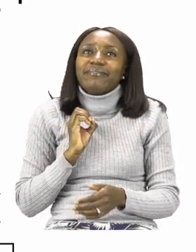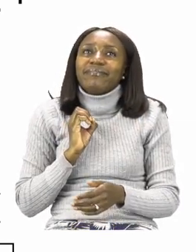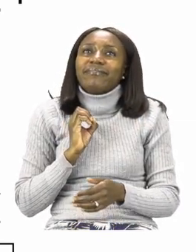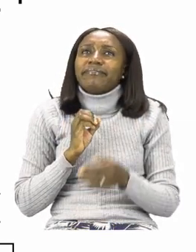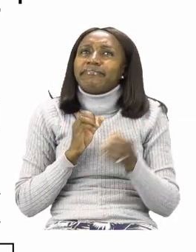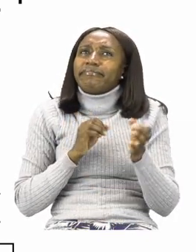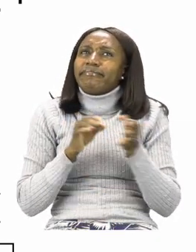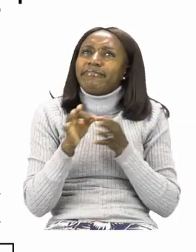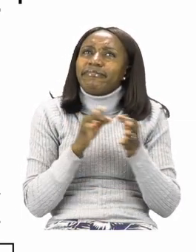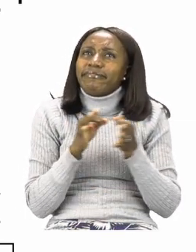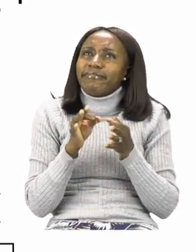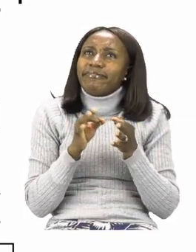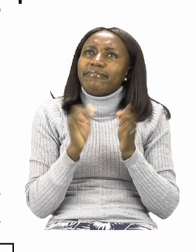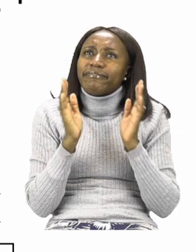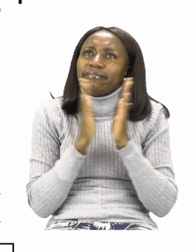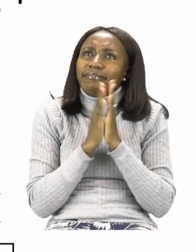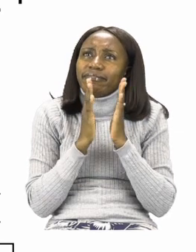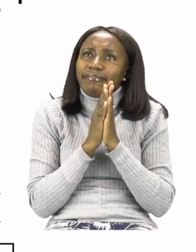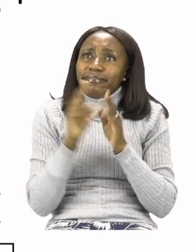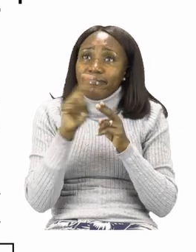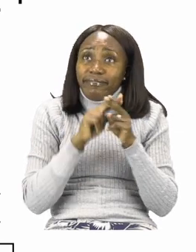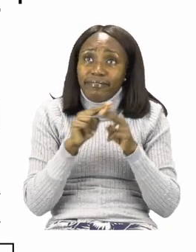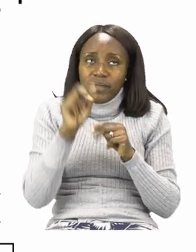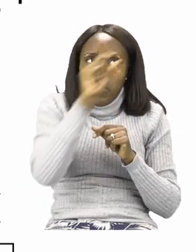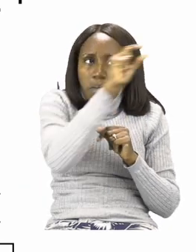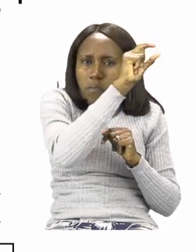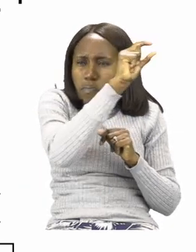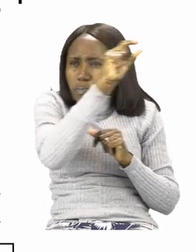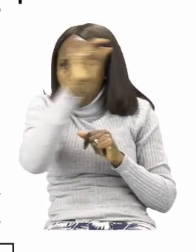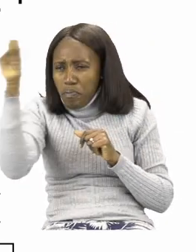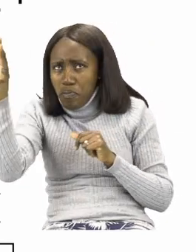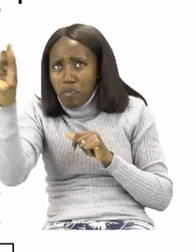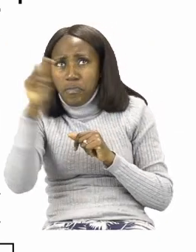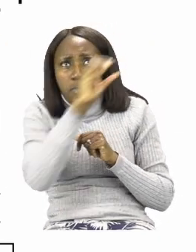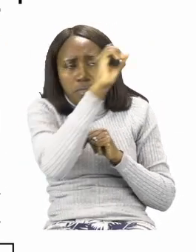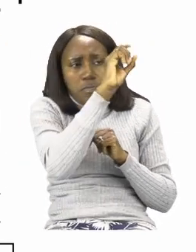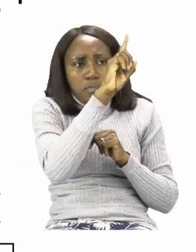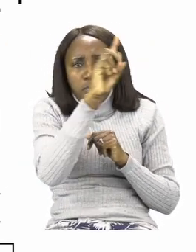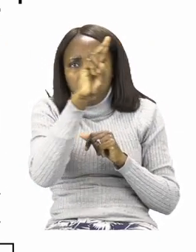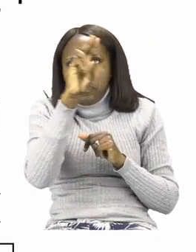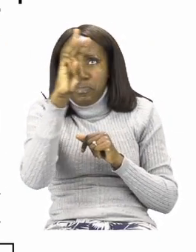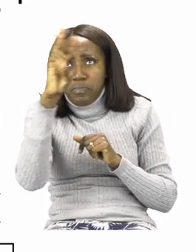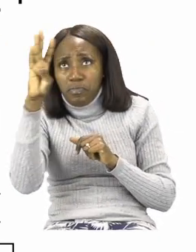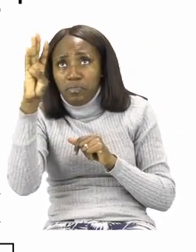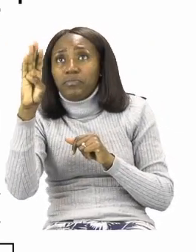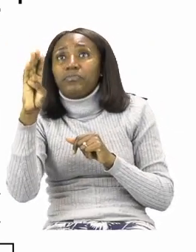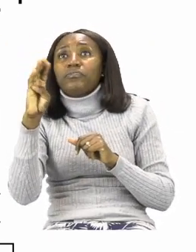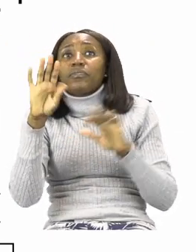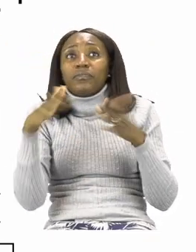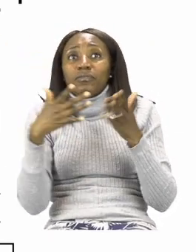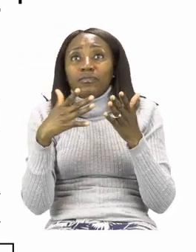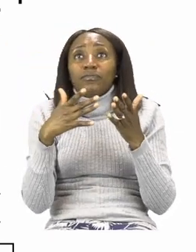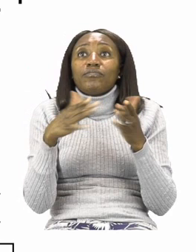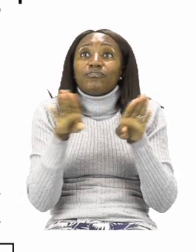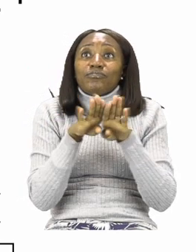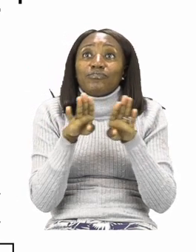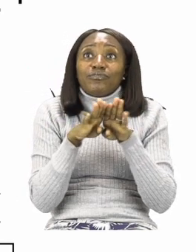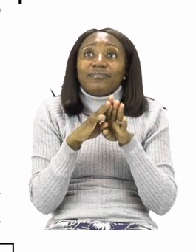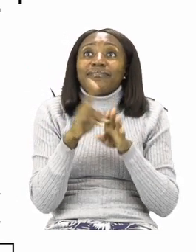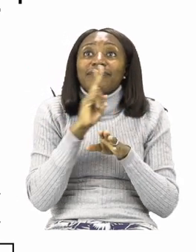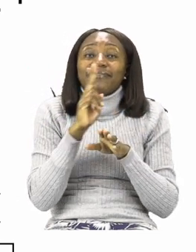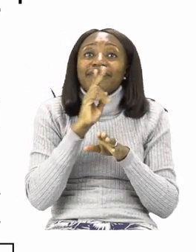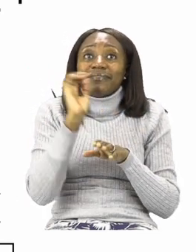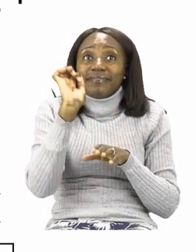says use the number line to calculate the answers. So on your booklet,